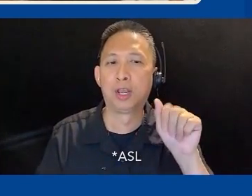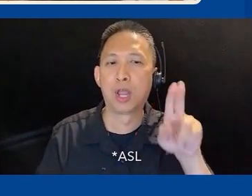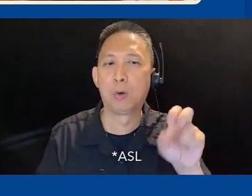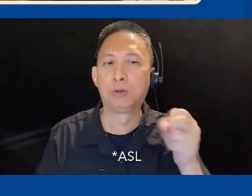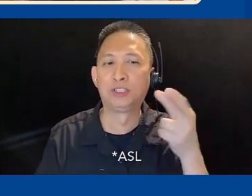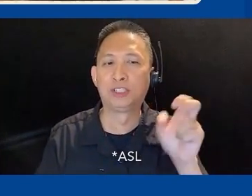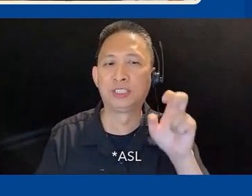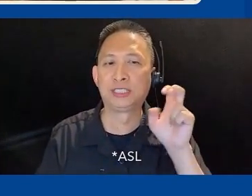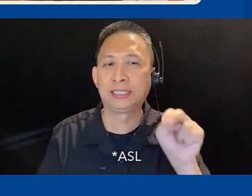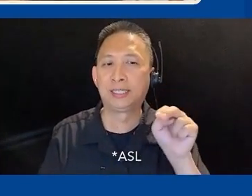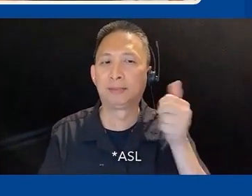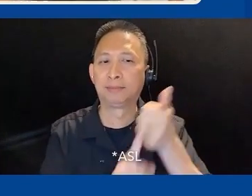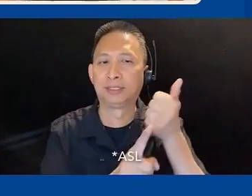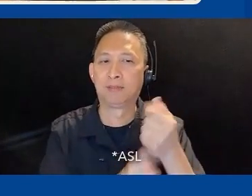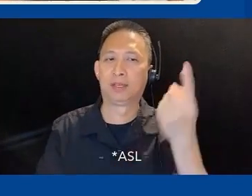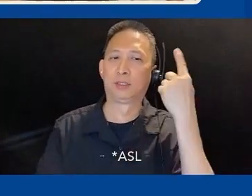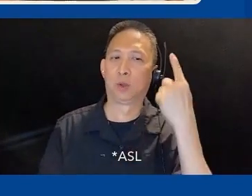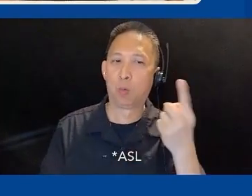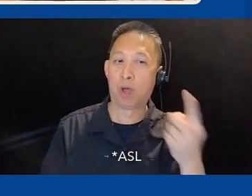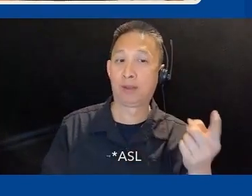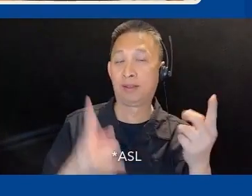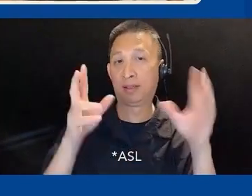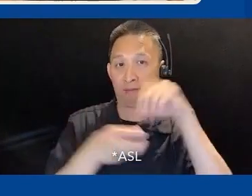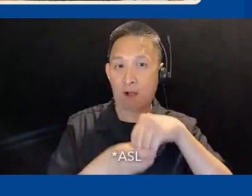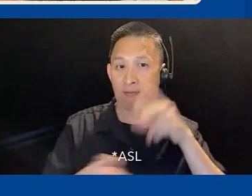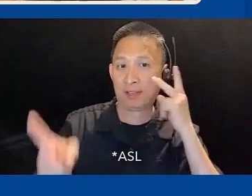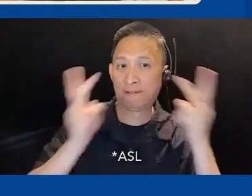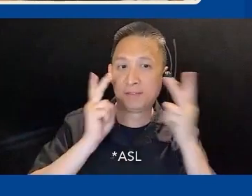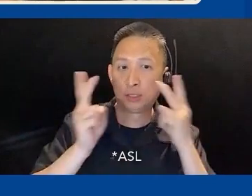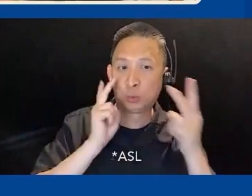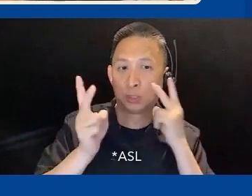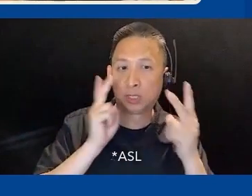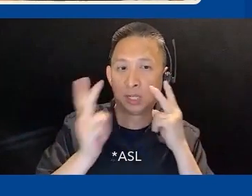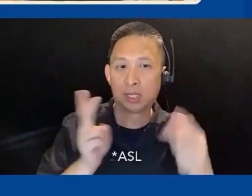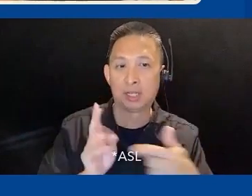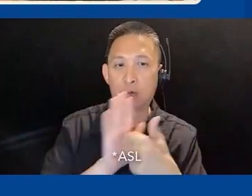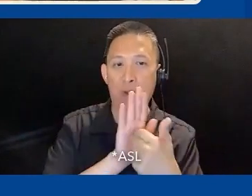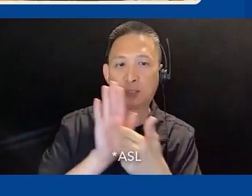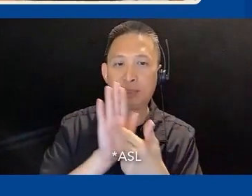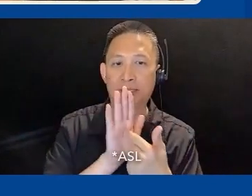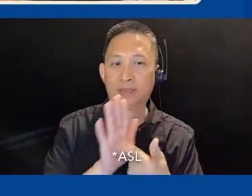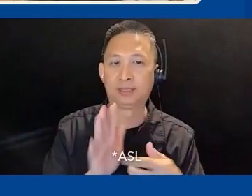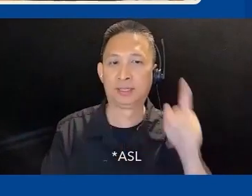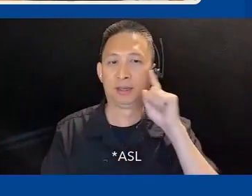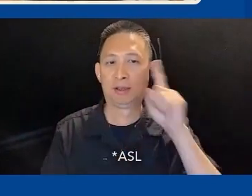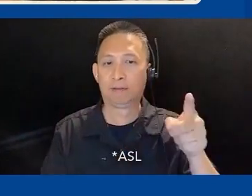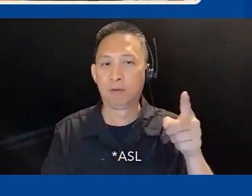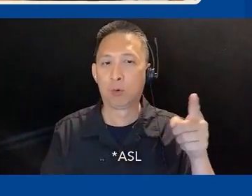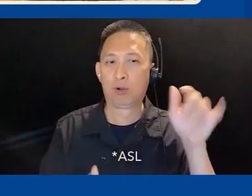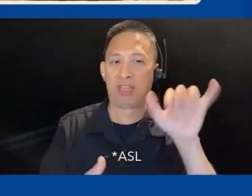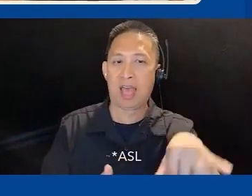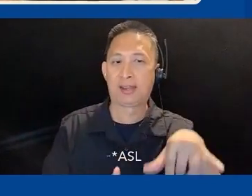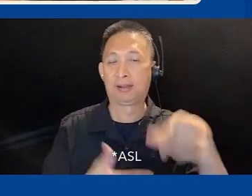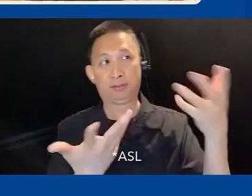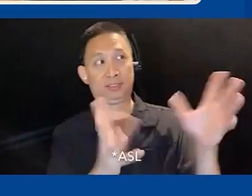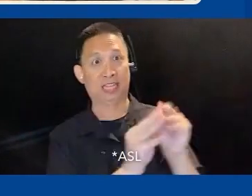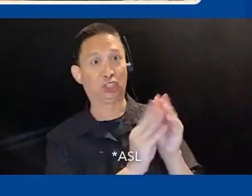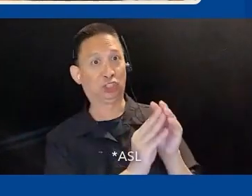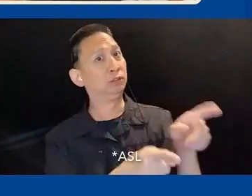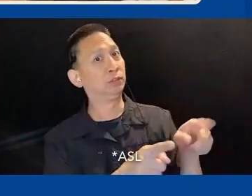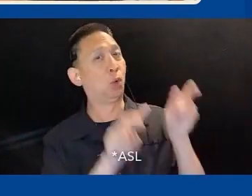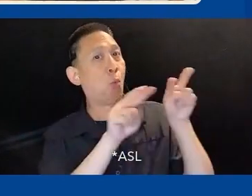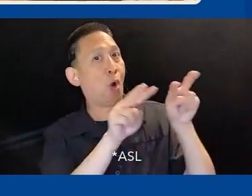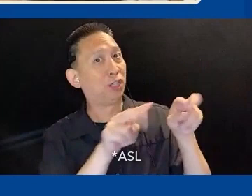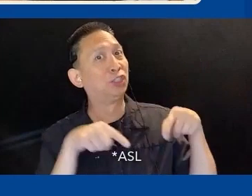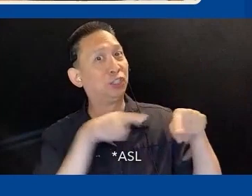Getting Real. So we should all tune into that and support Nosheen. I love that you all are uplifting other Muslim makers right